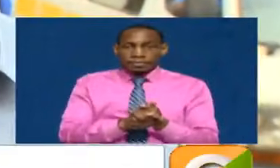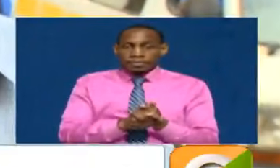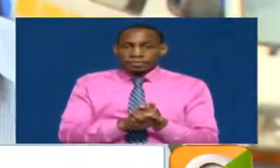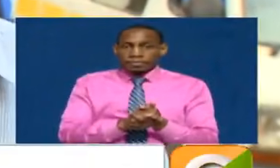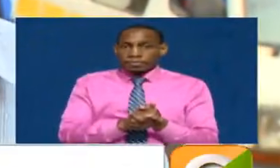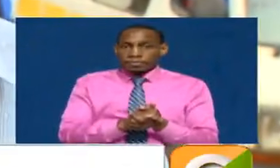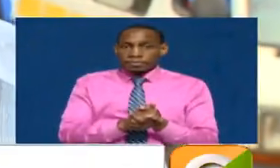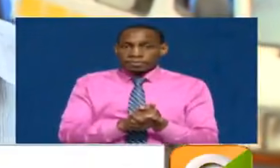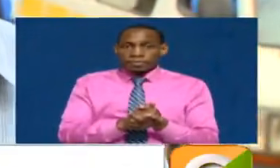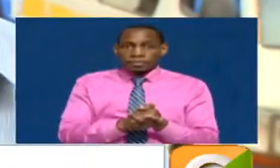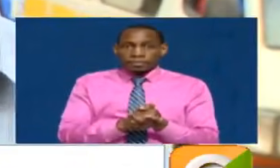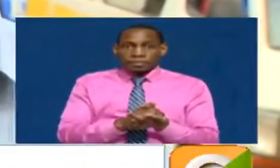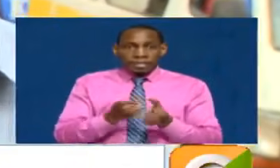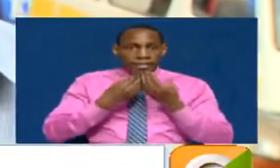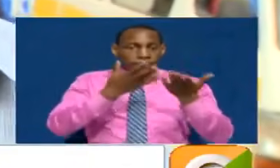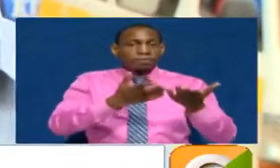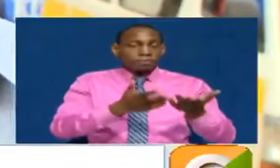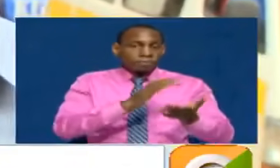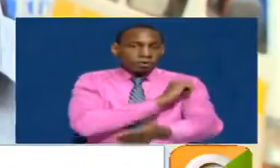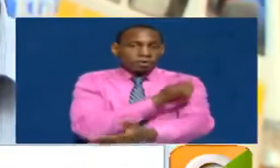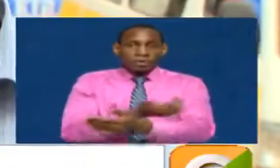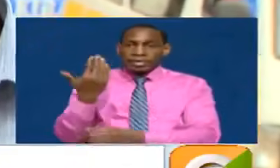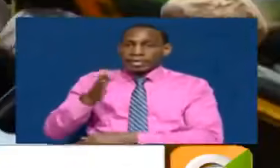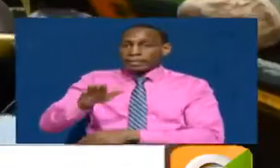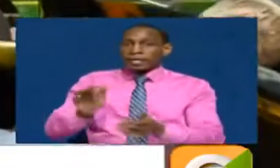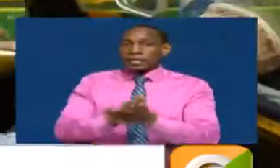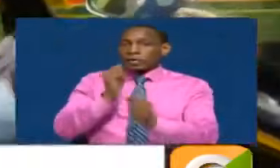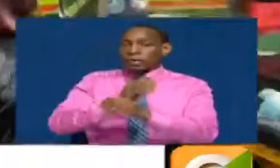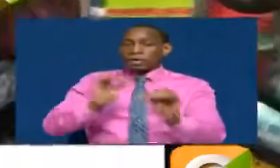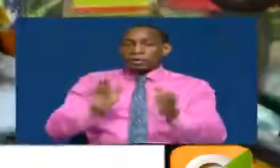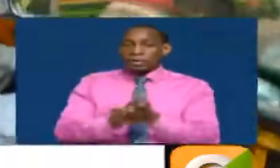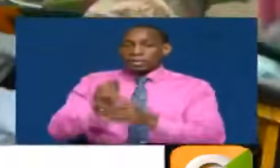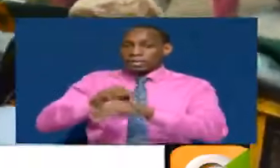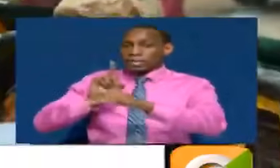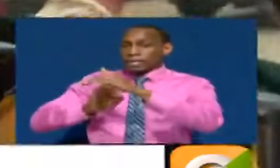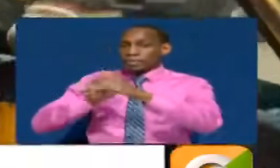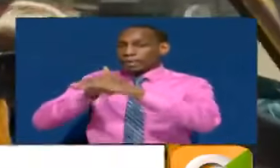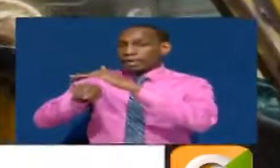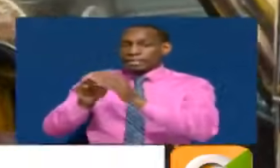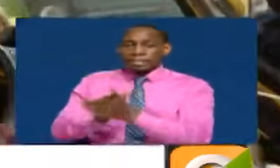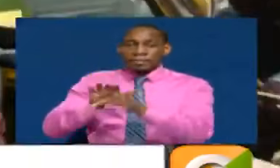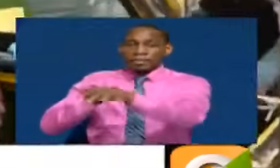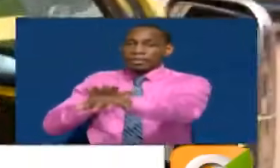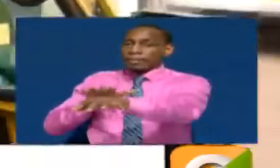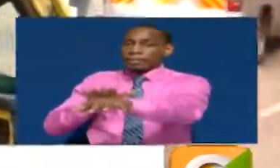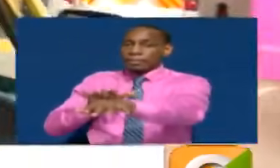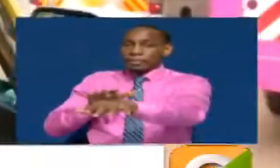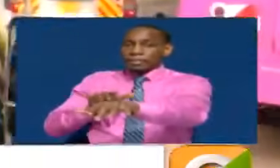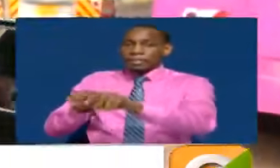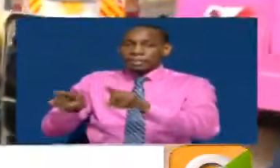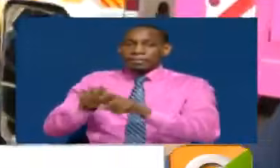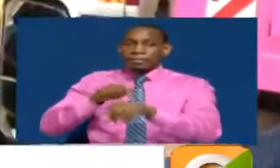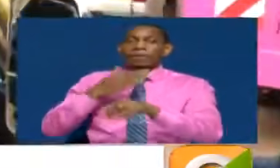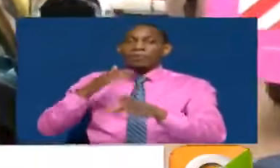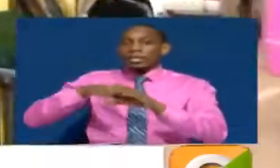enough to tell the authorities that Green Park cannot work. And hata kuingia kwenye tukio huku ndani ni jam, kutoka pia ni